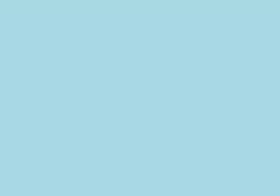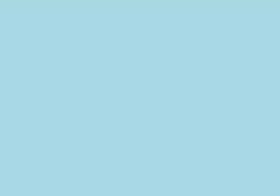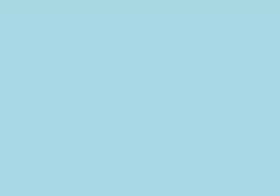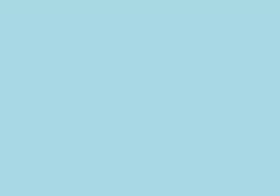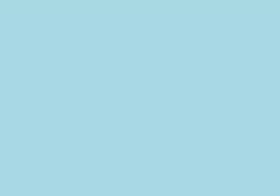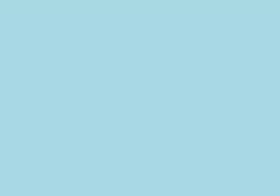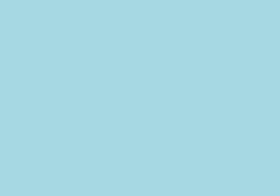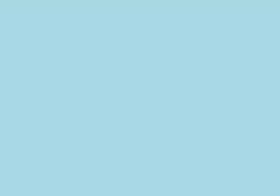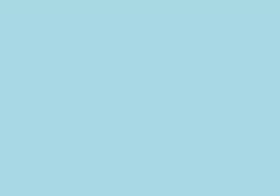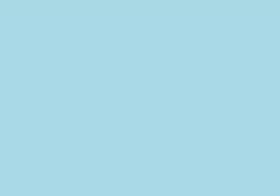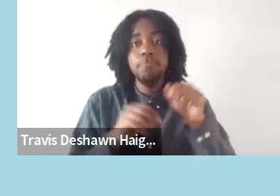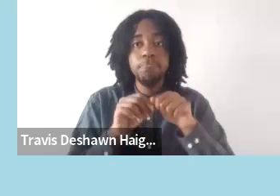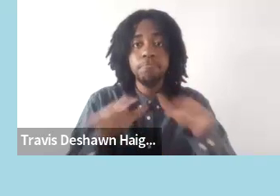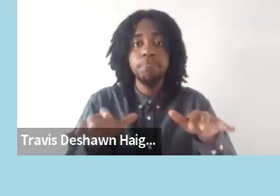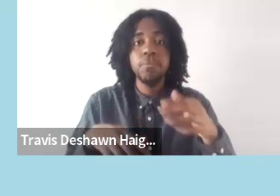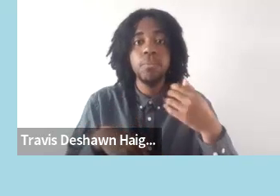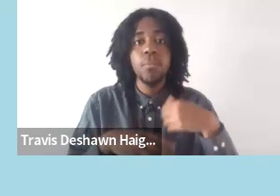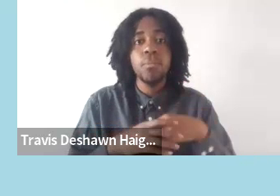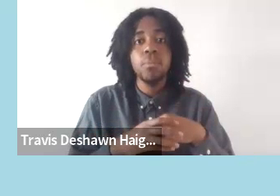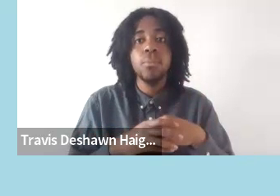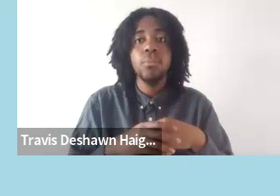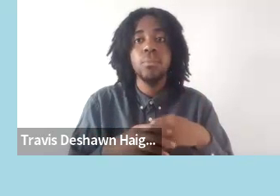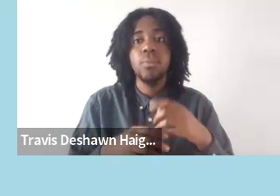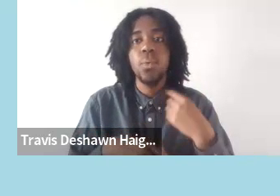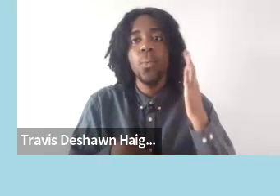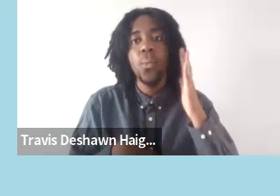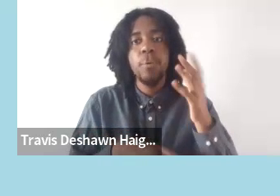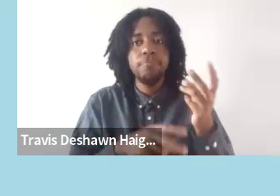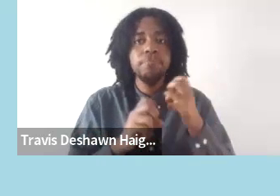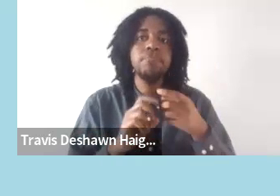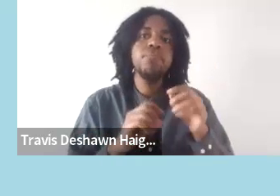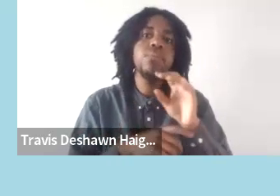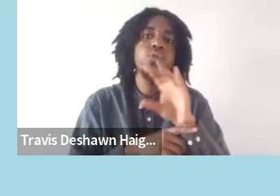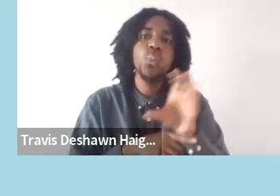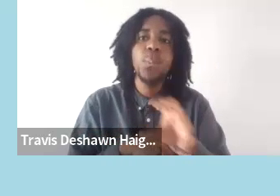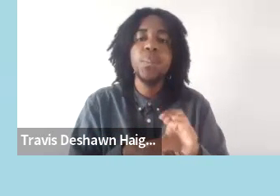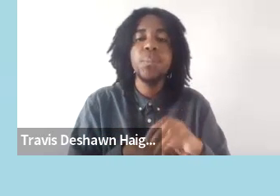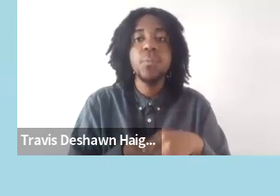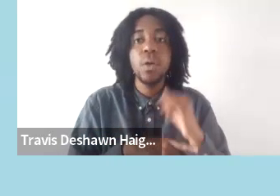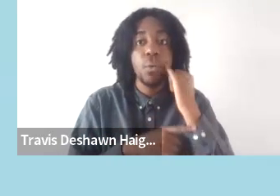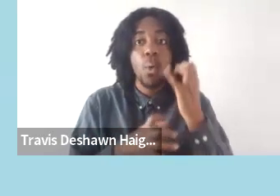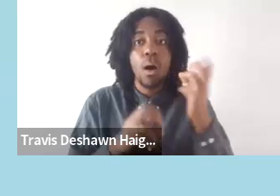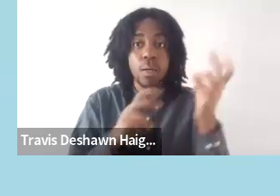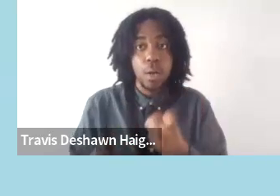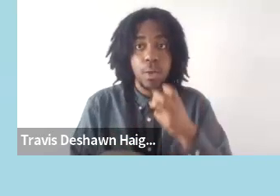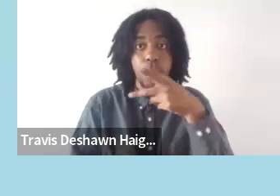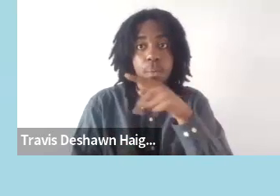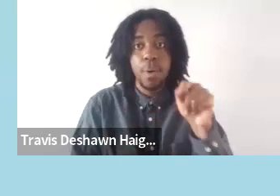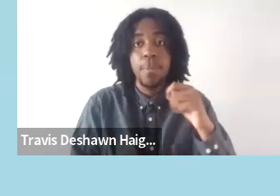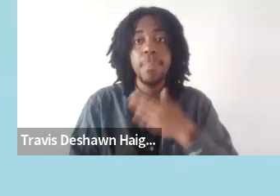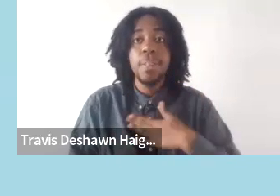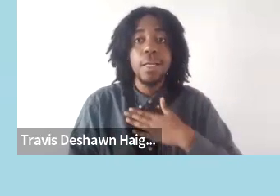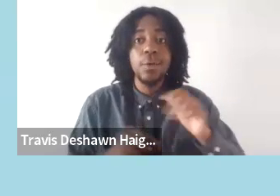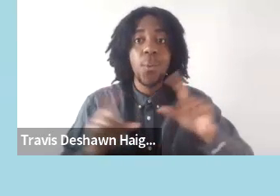were included in the reminder email you received from Zoom 1 hour ago. To download them, please open that email, scroll to the bottom, and click on the